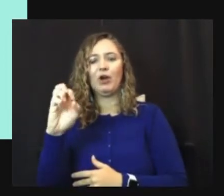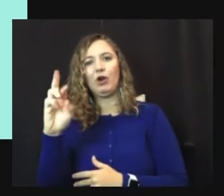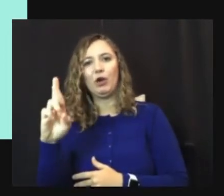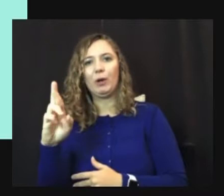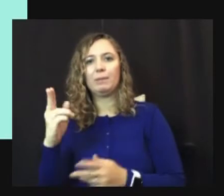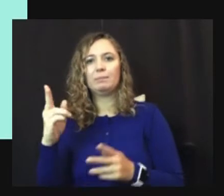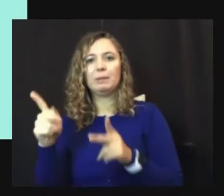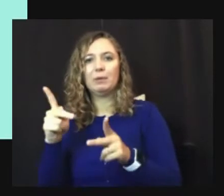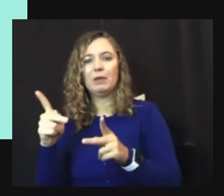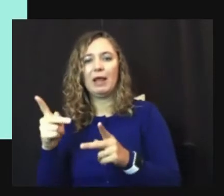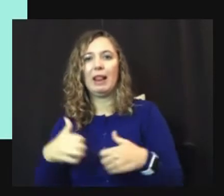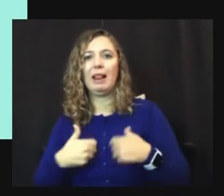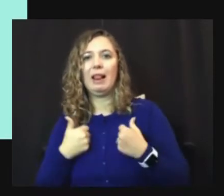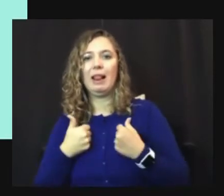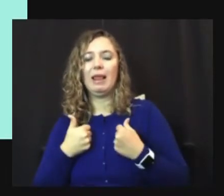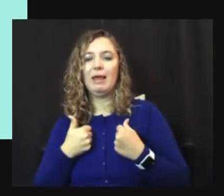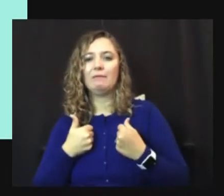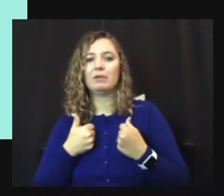land.